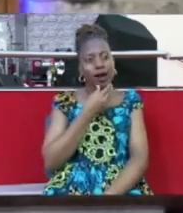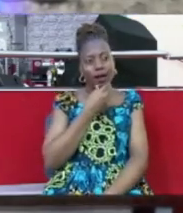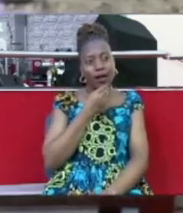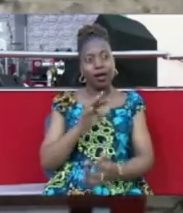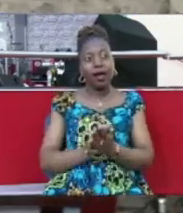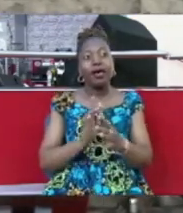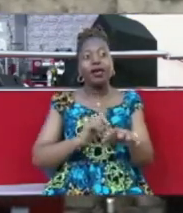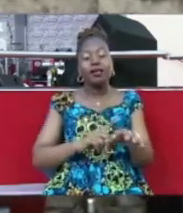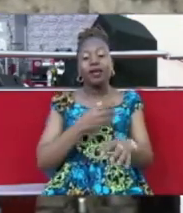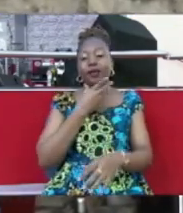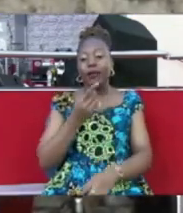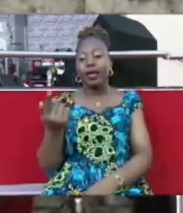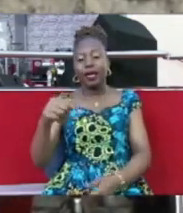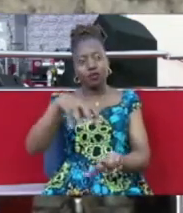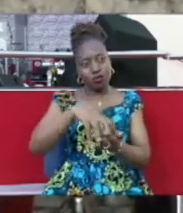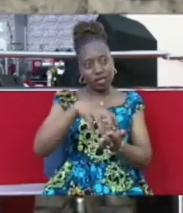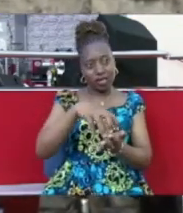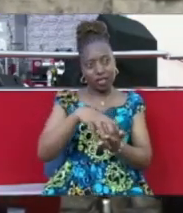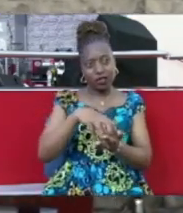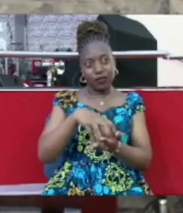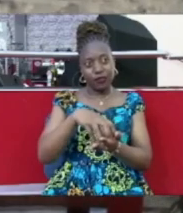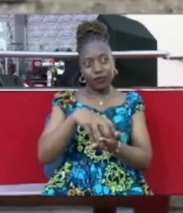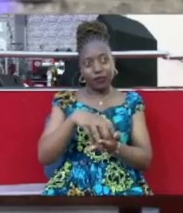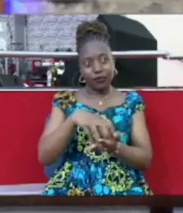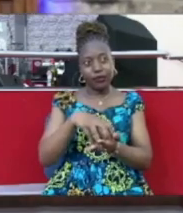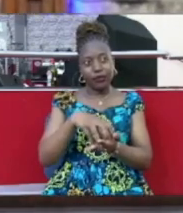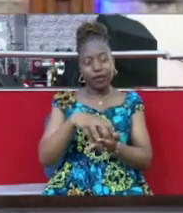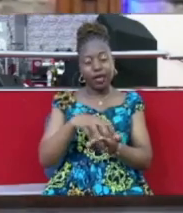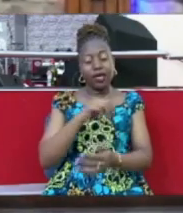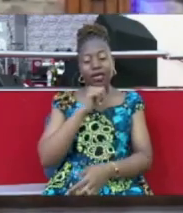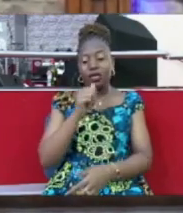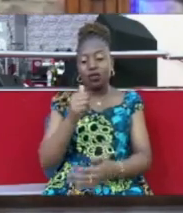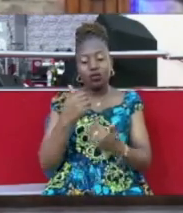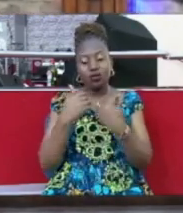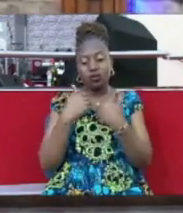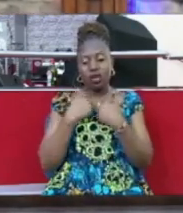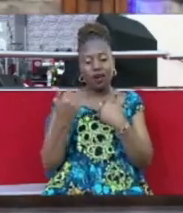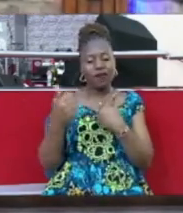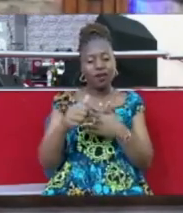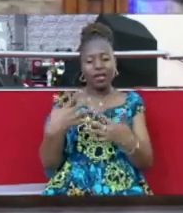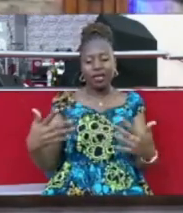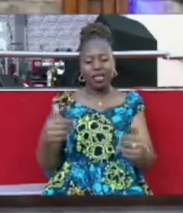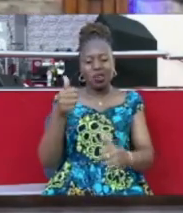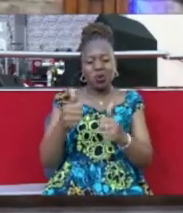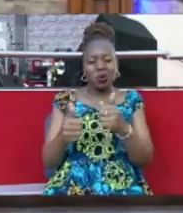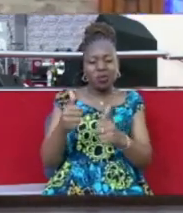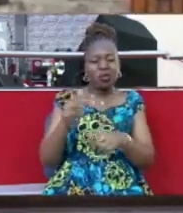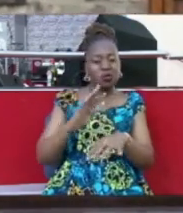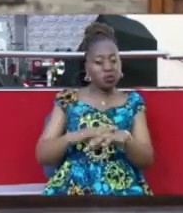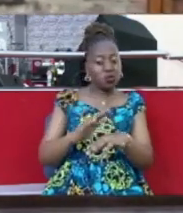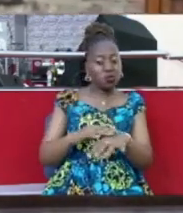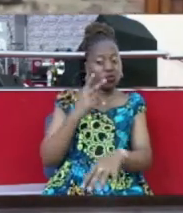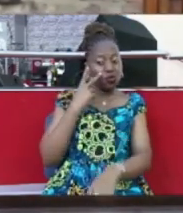And as he came to the stage, he did not have anything that was good to look at.